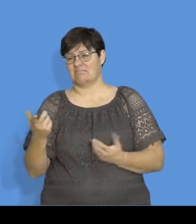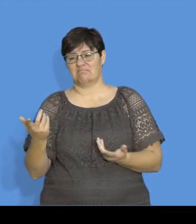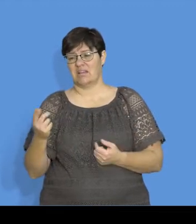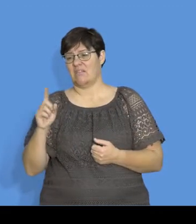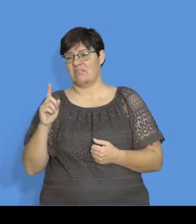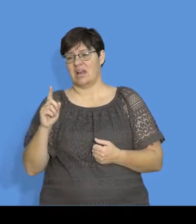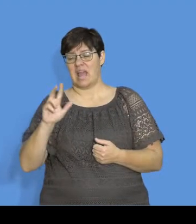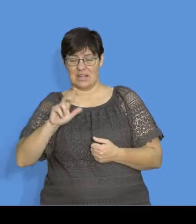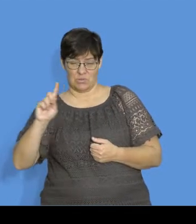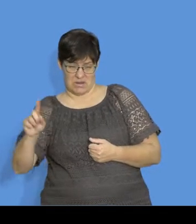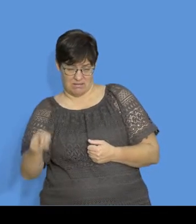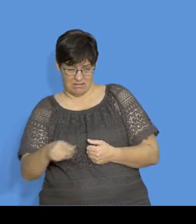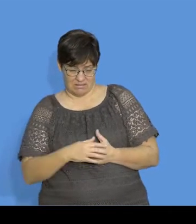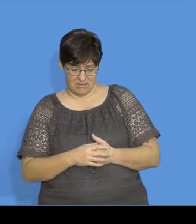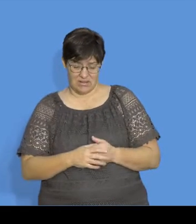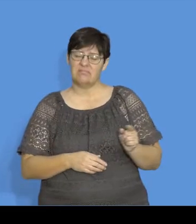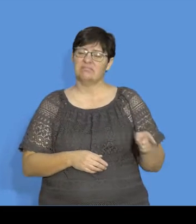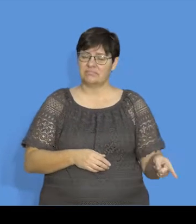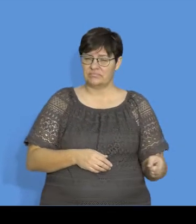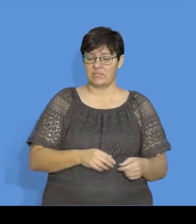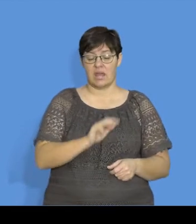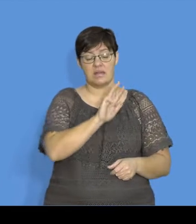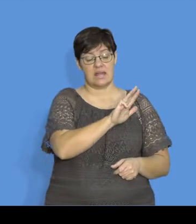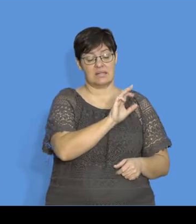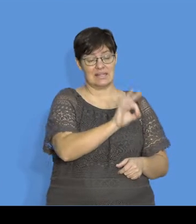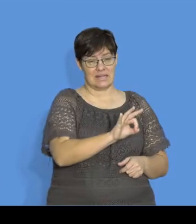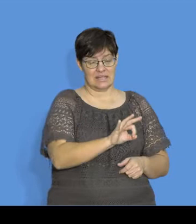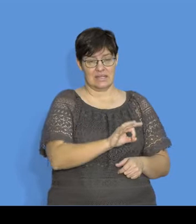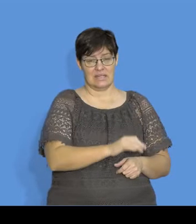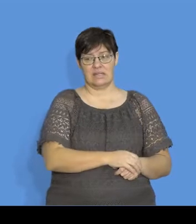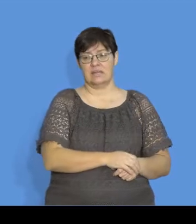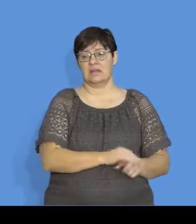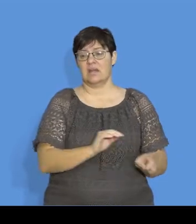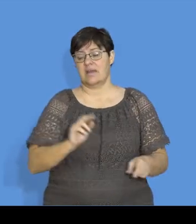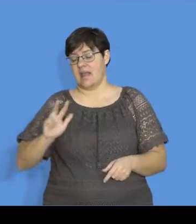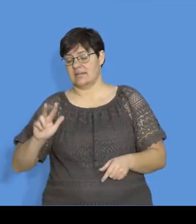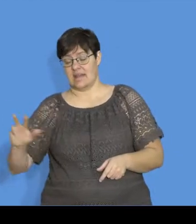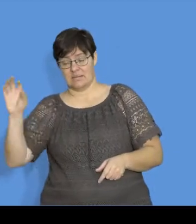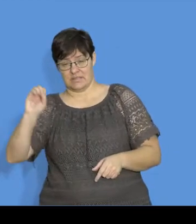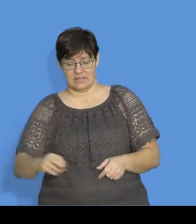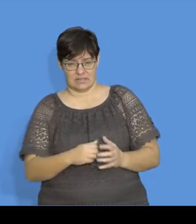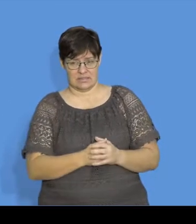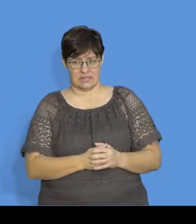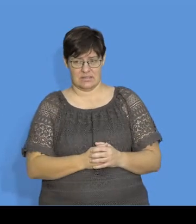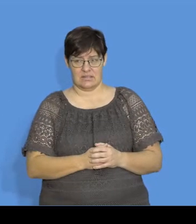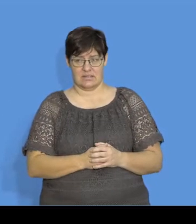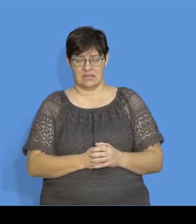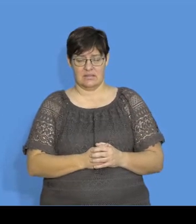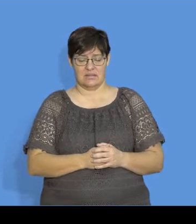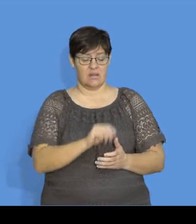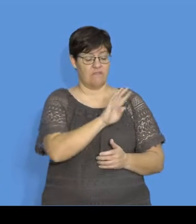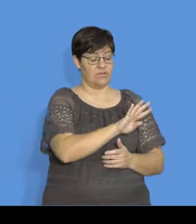81 physical science, and 93, 88,